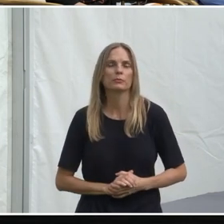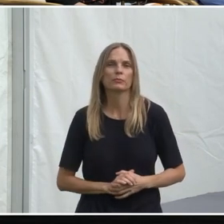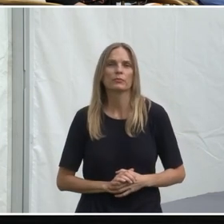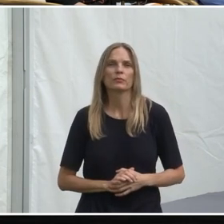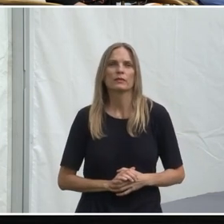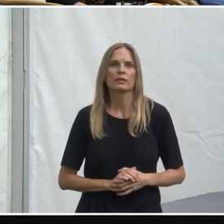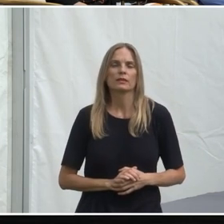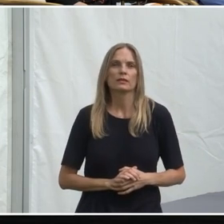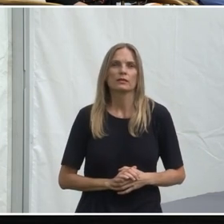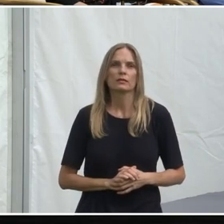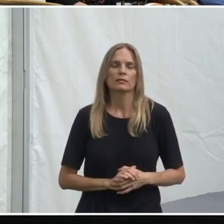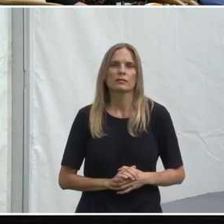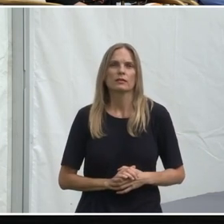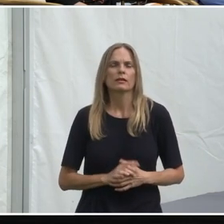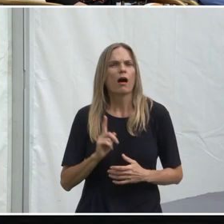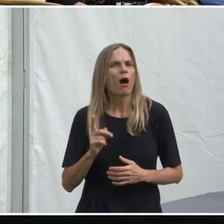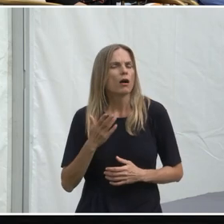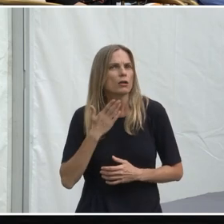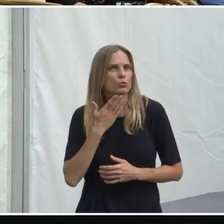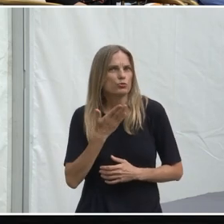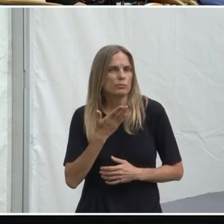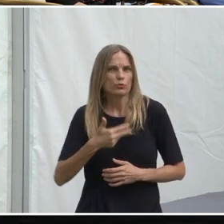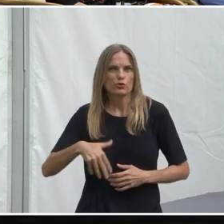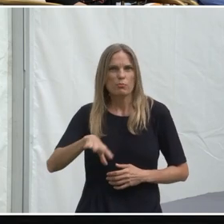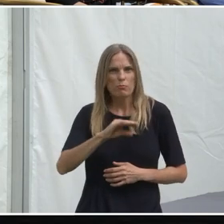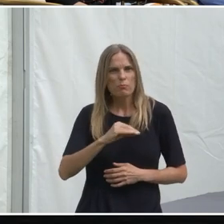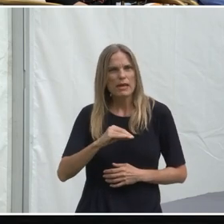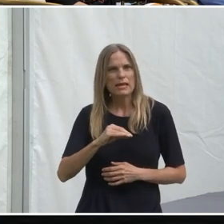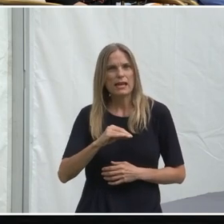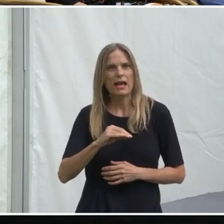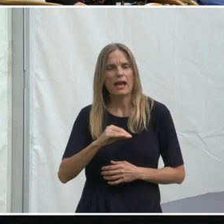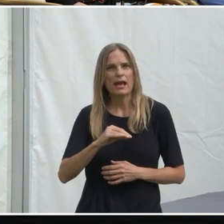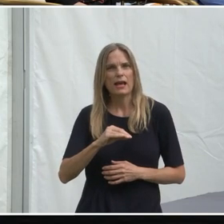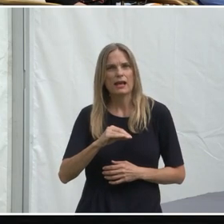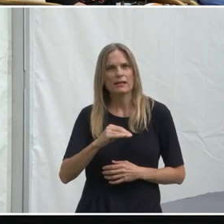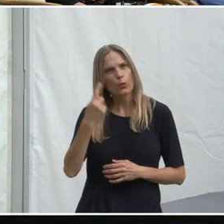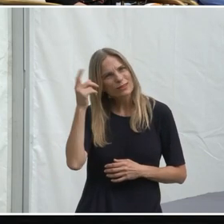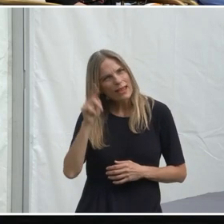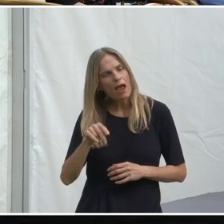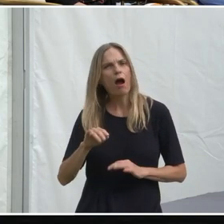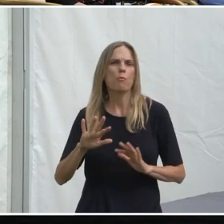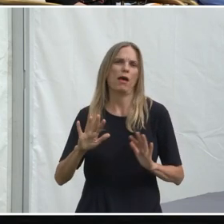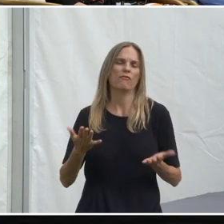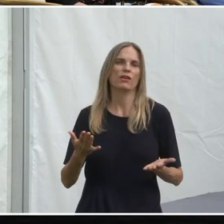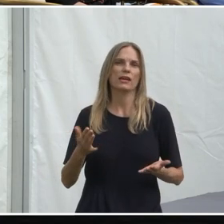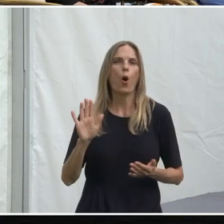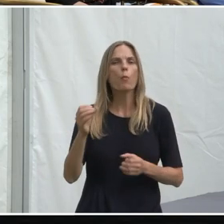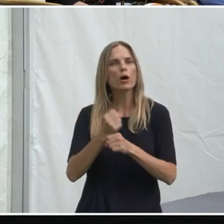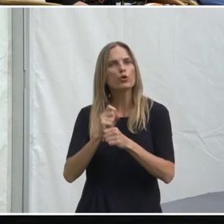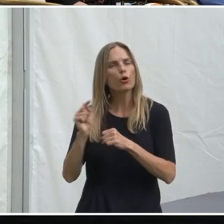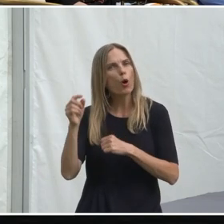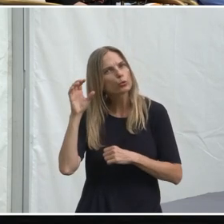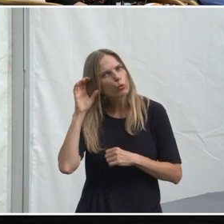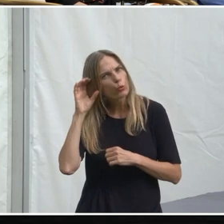that what you're doing. So what do we actually know? Or what do you hear in your work around